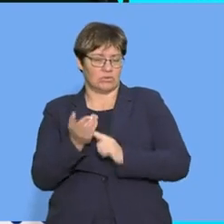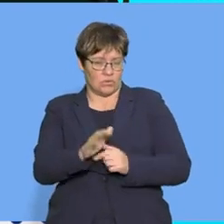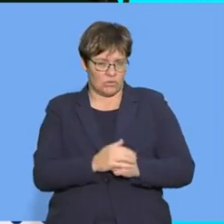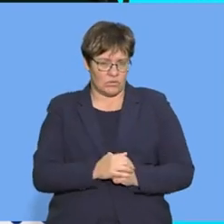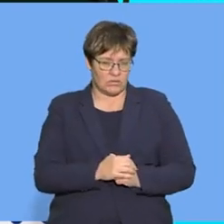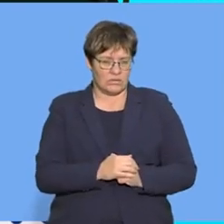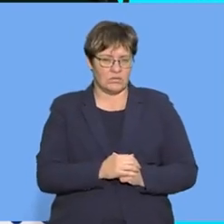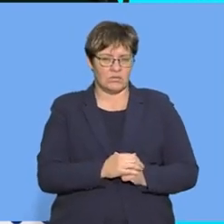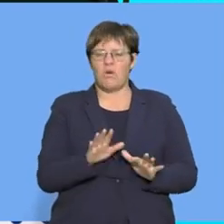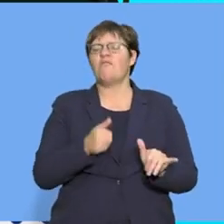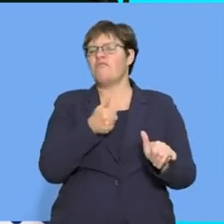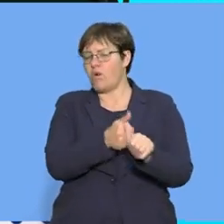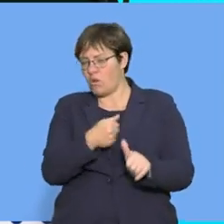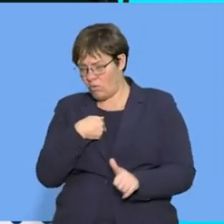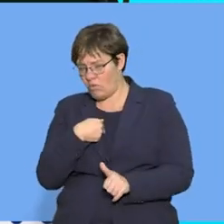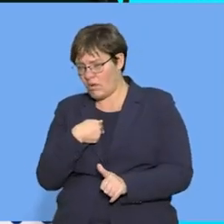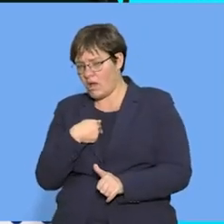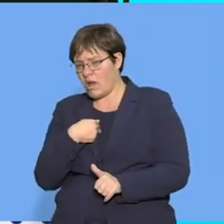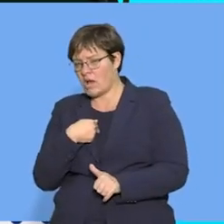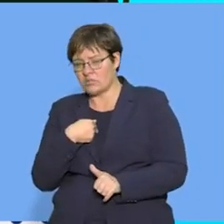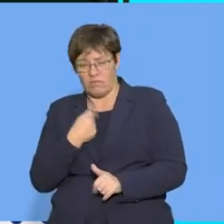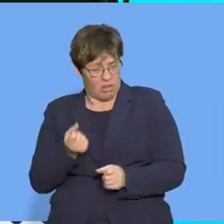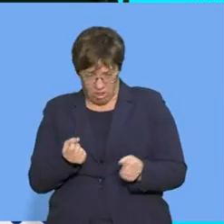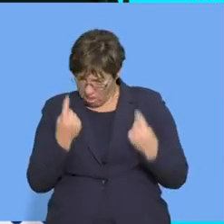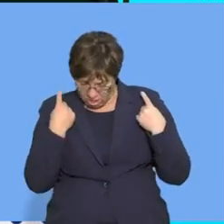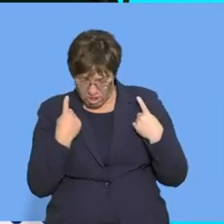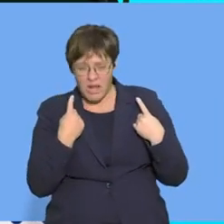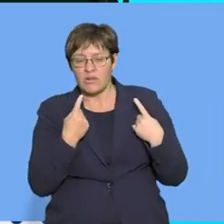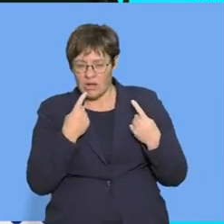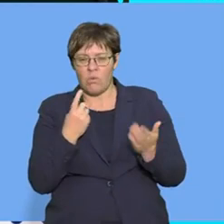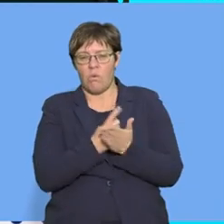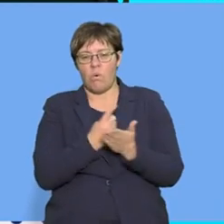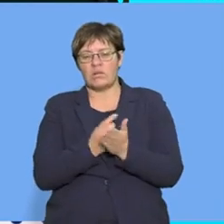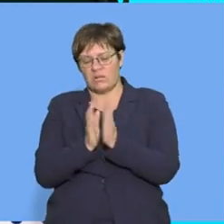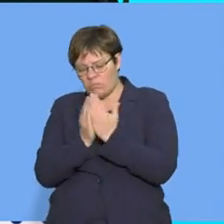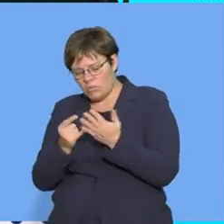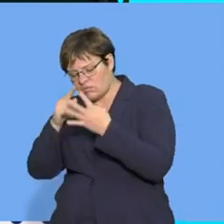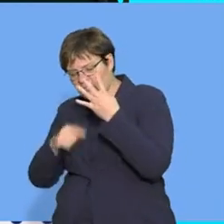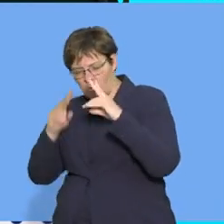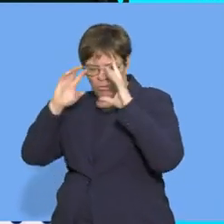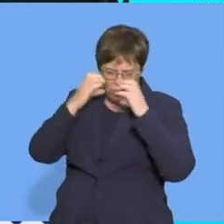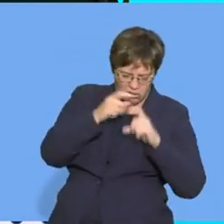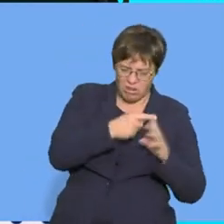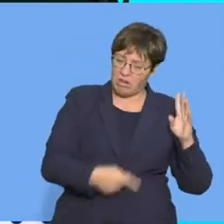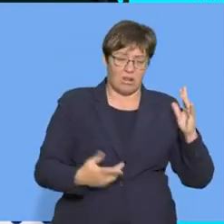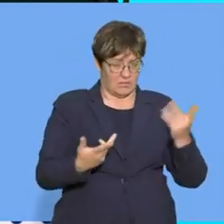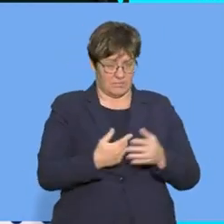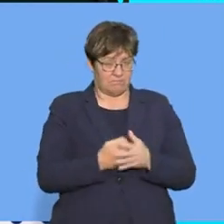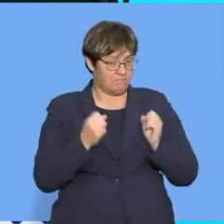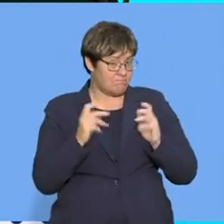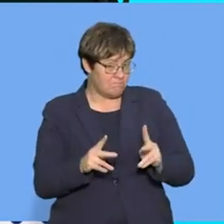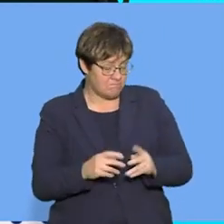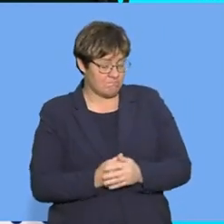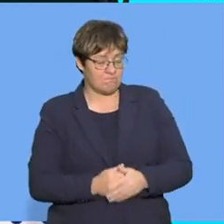there. So just please follow me here. Wherever you do not understand, you know you always have the right to go and investigate